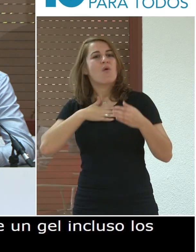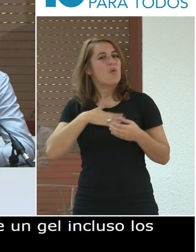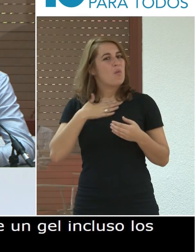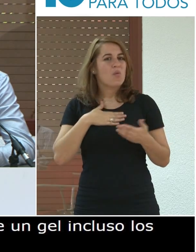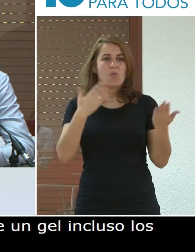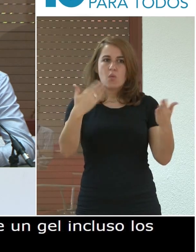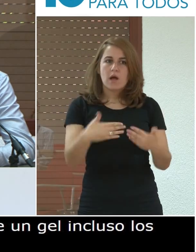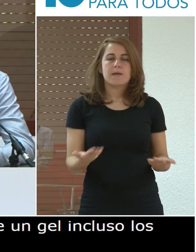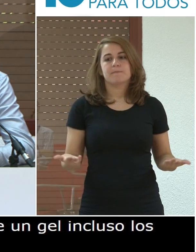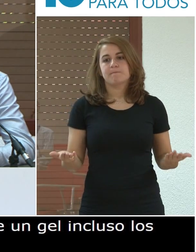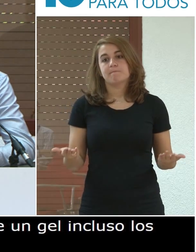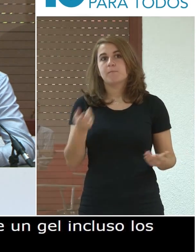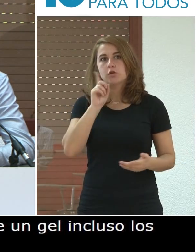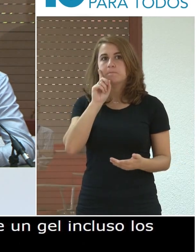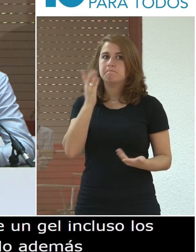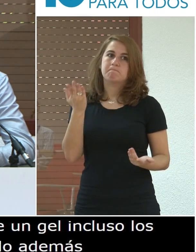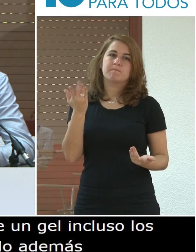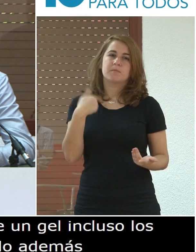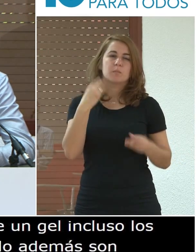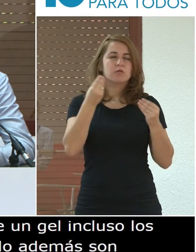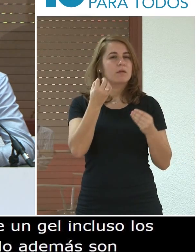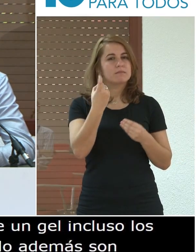work. They're uncomfortable.